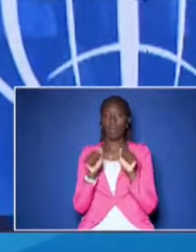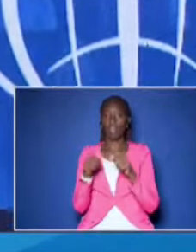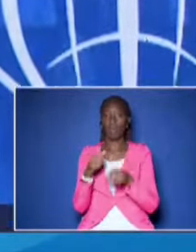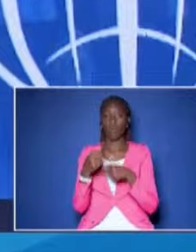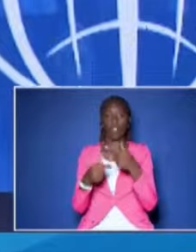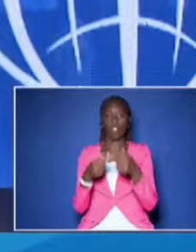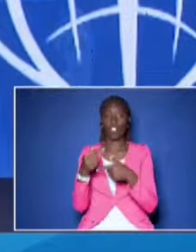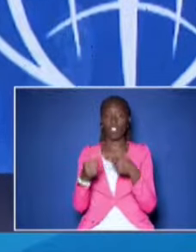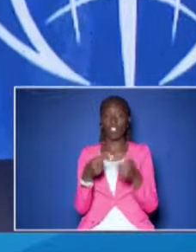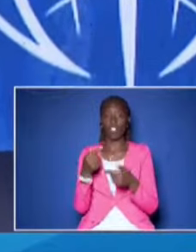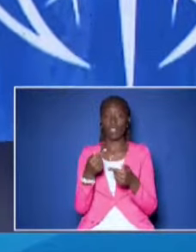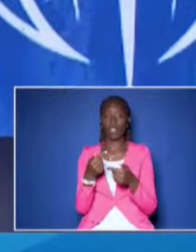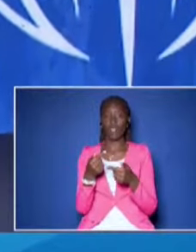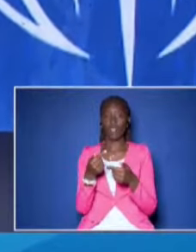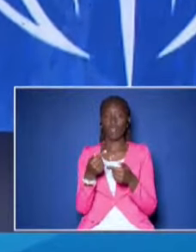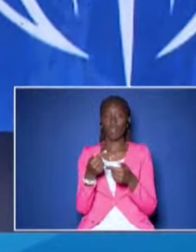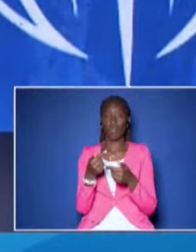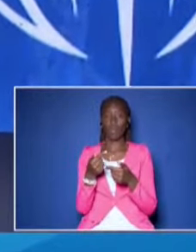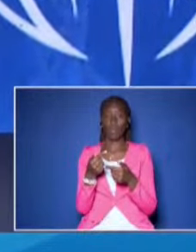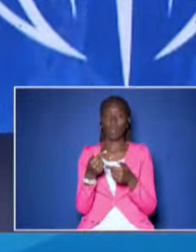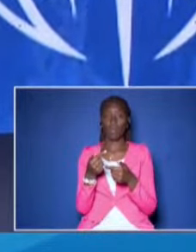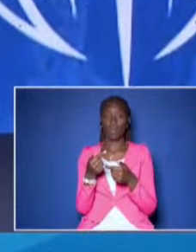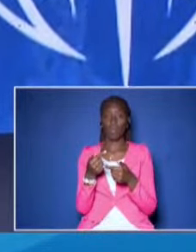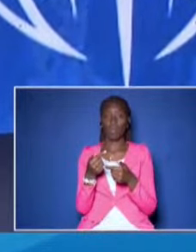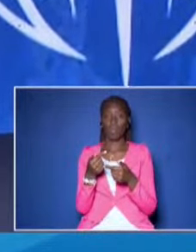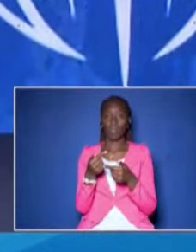you comfort to cheer